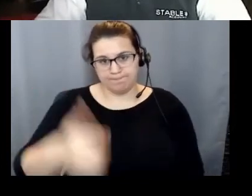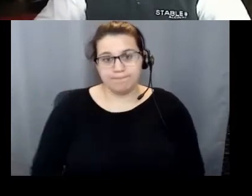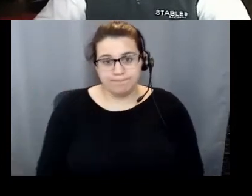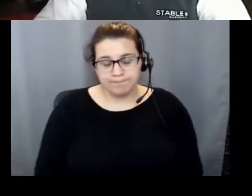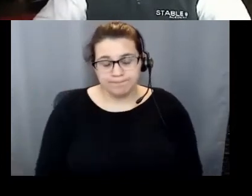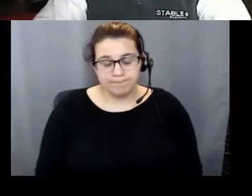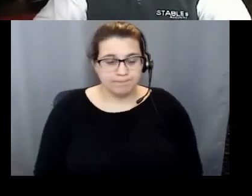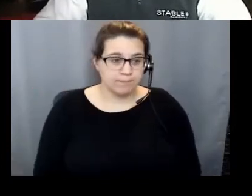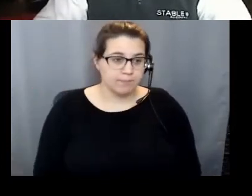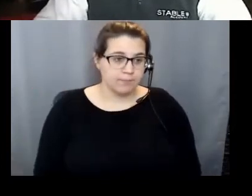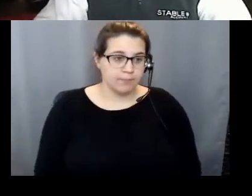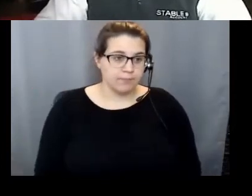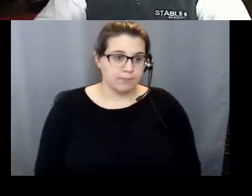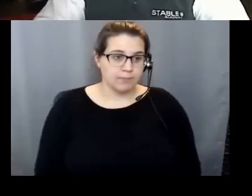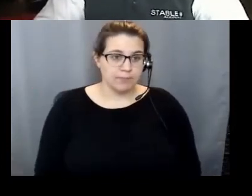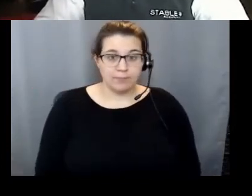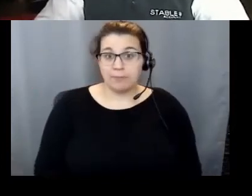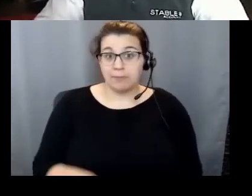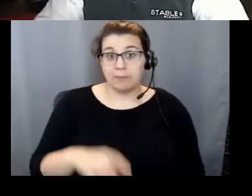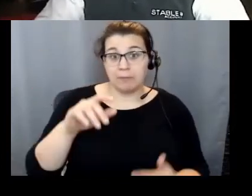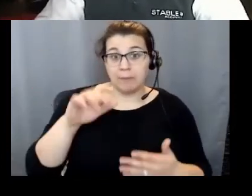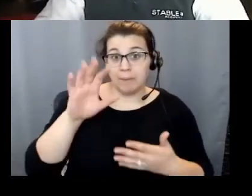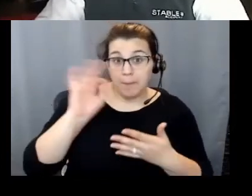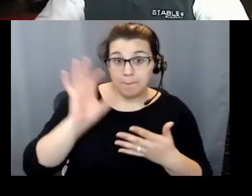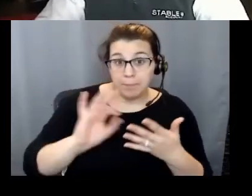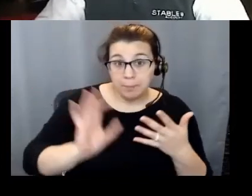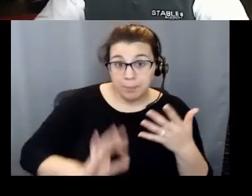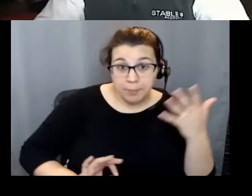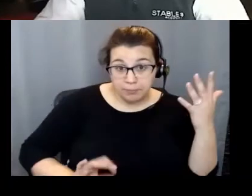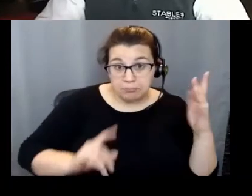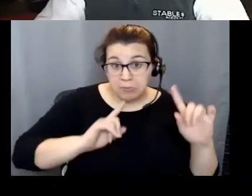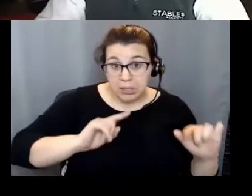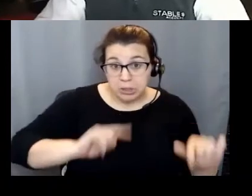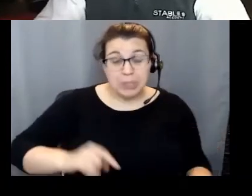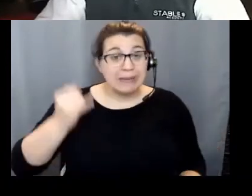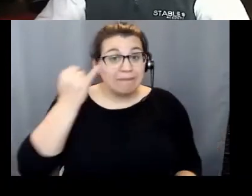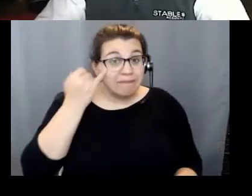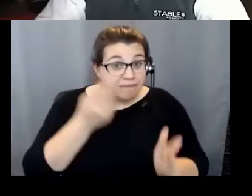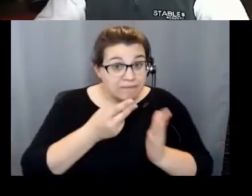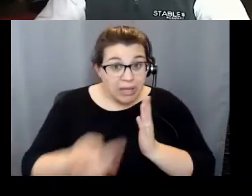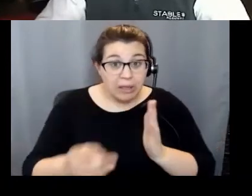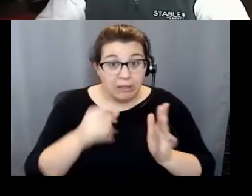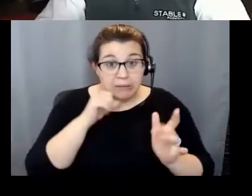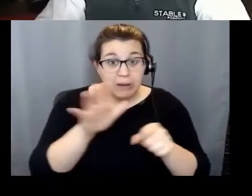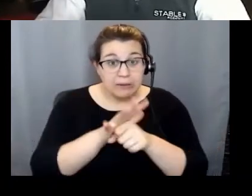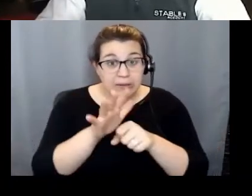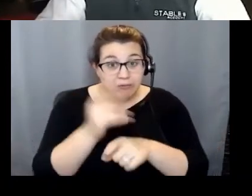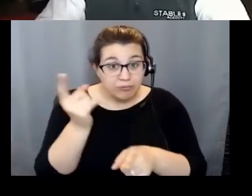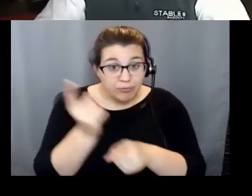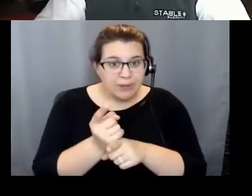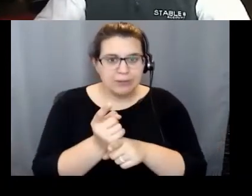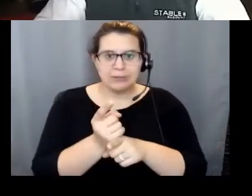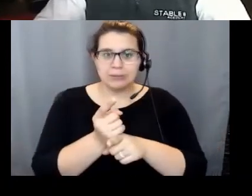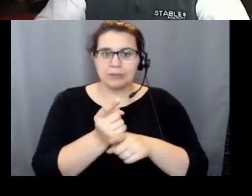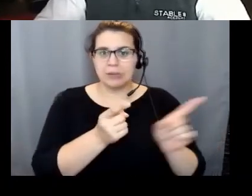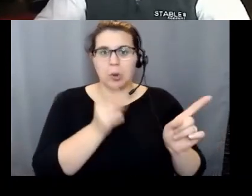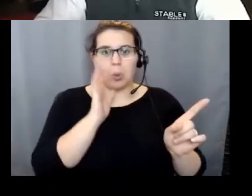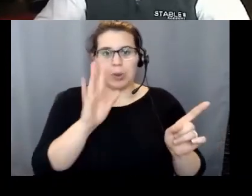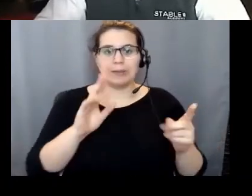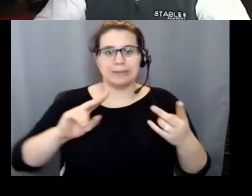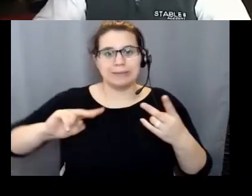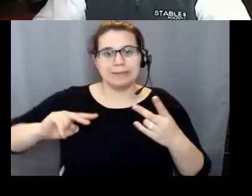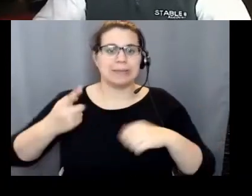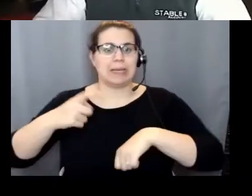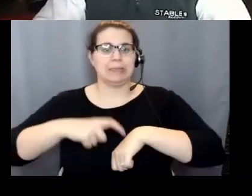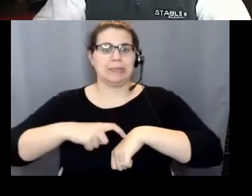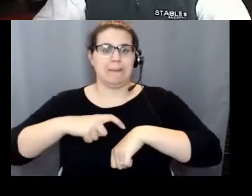those knowledge-based authentication questions. If you fail the questions, if you don't get enough correct answers right, it will let you through a second